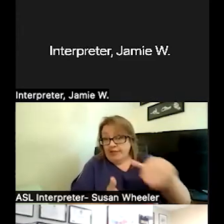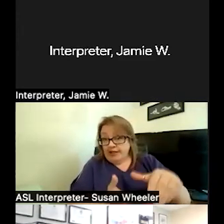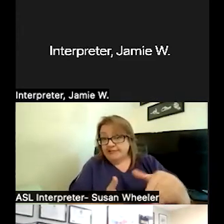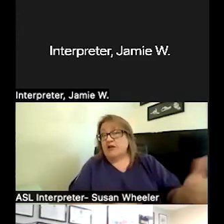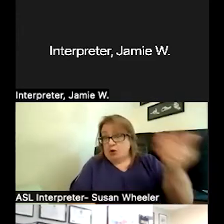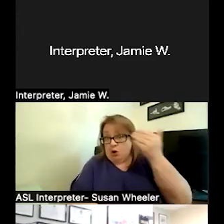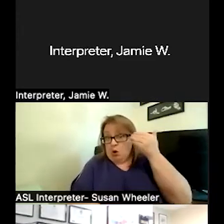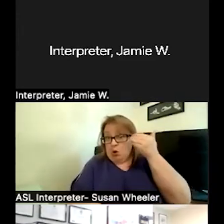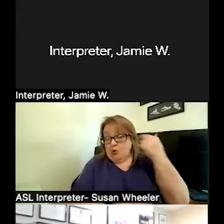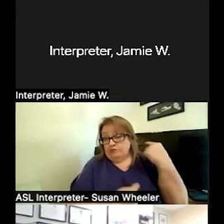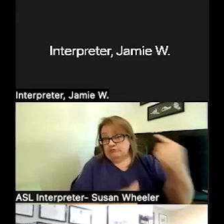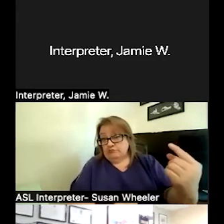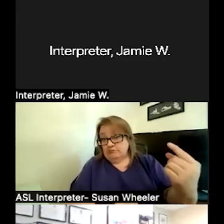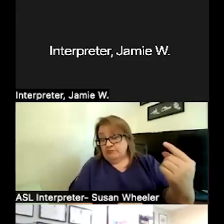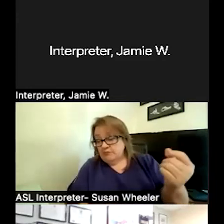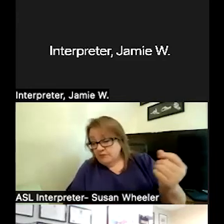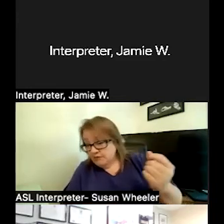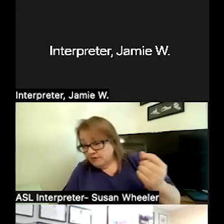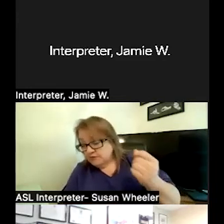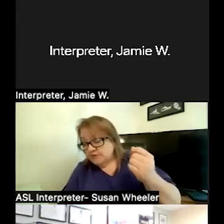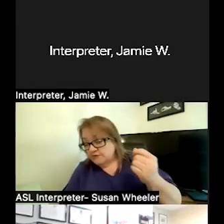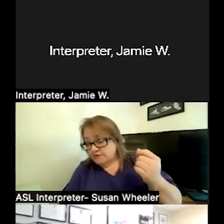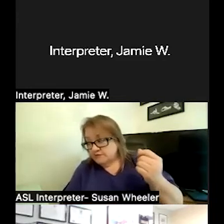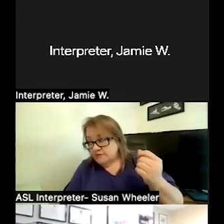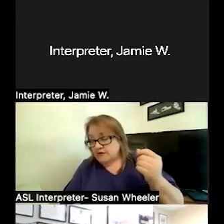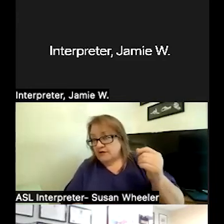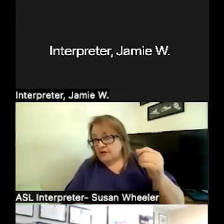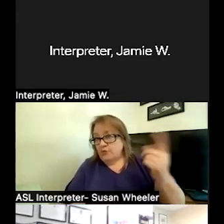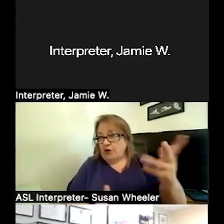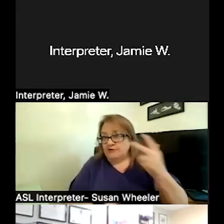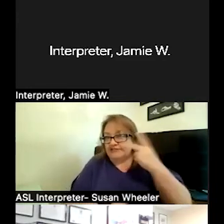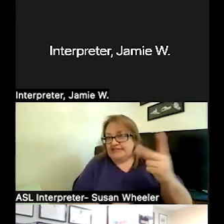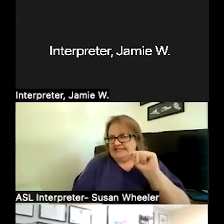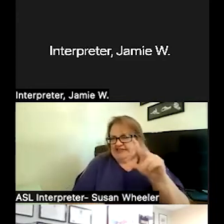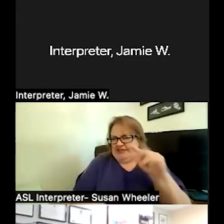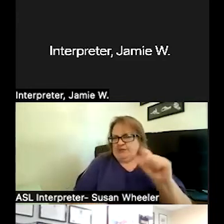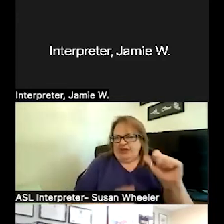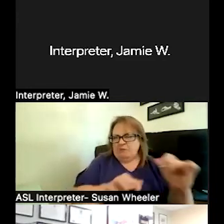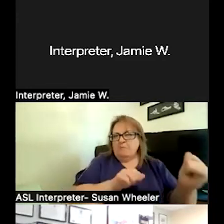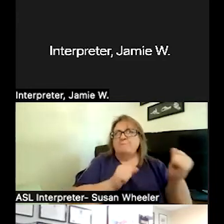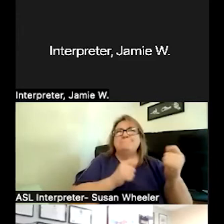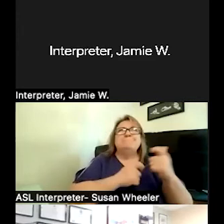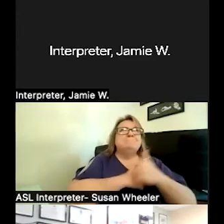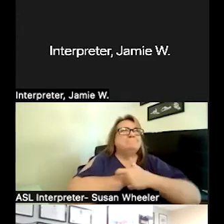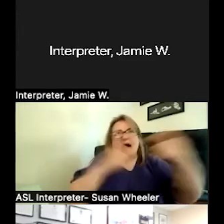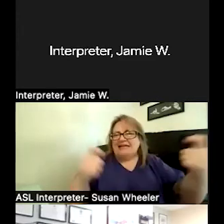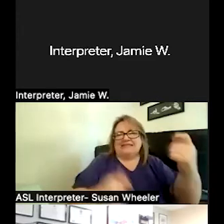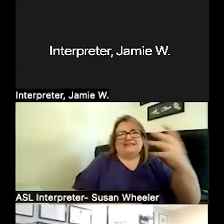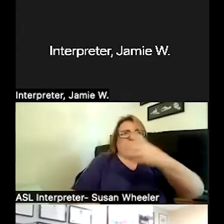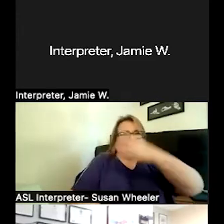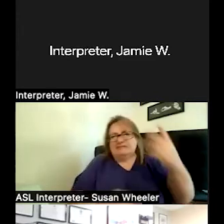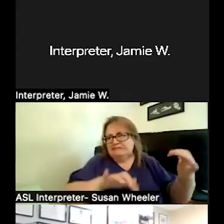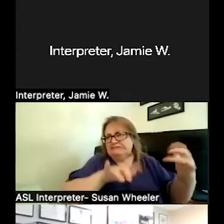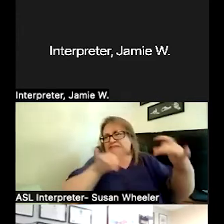are 14% of the population. We've all seen TV with the massive immigration that's been taking place along our